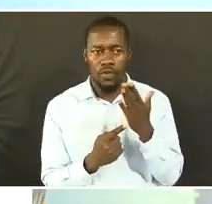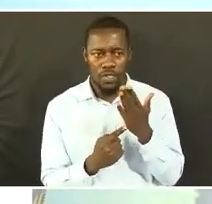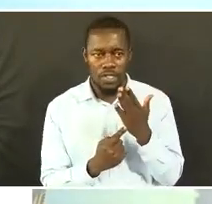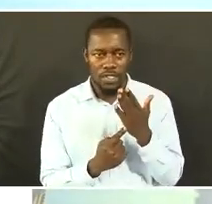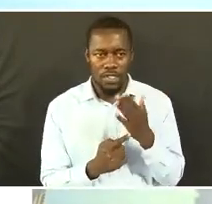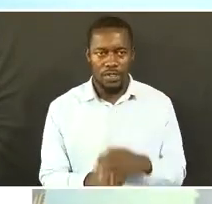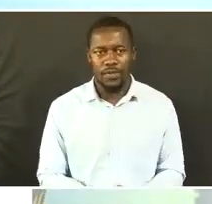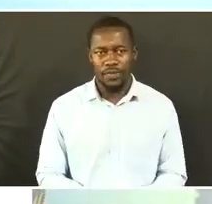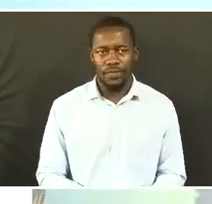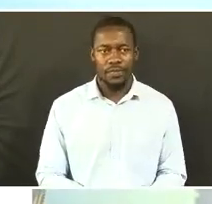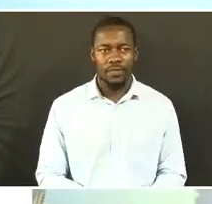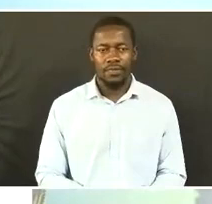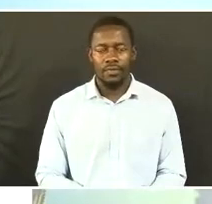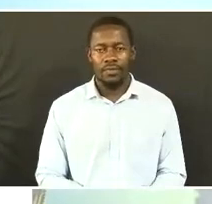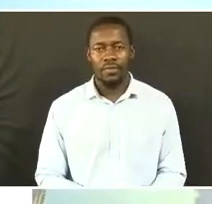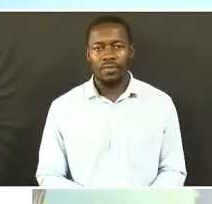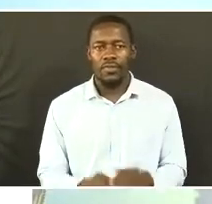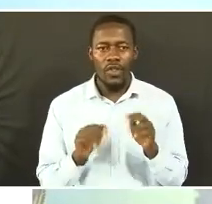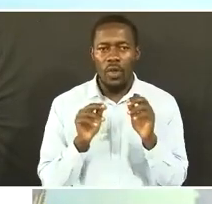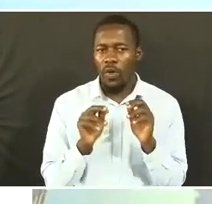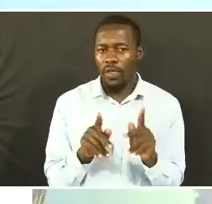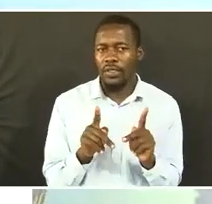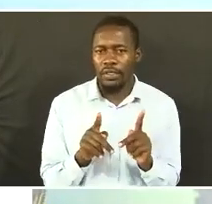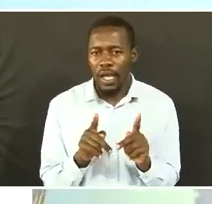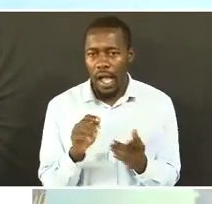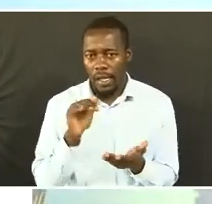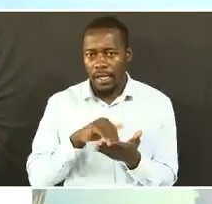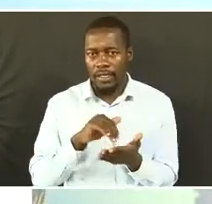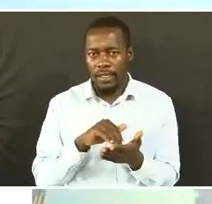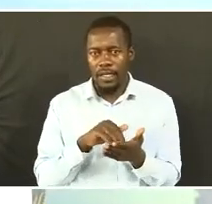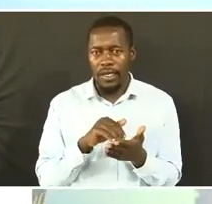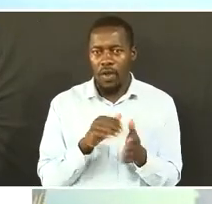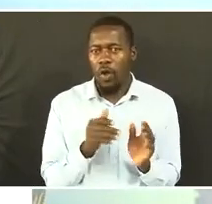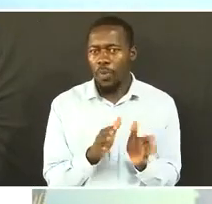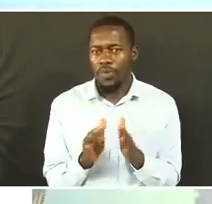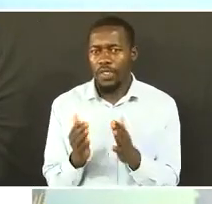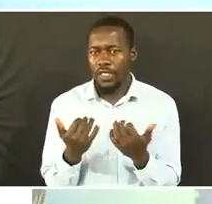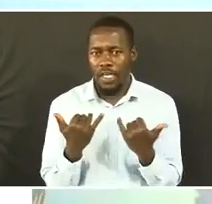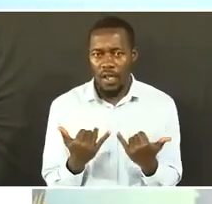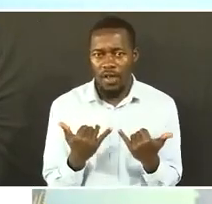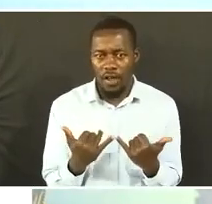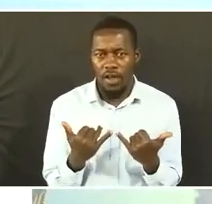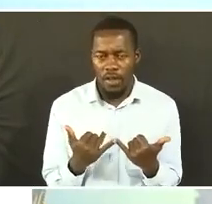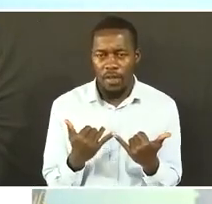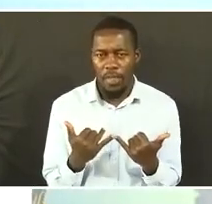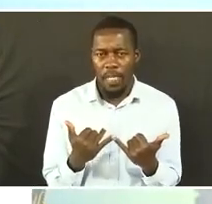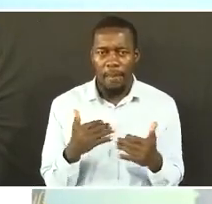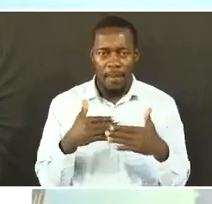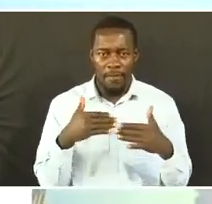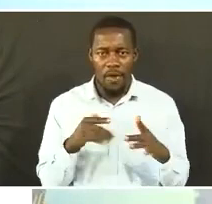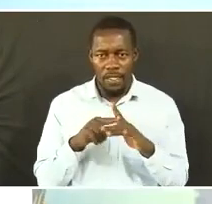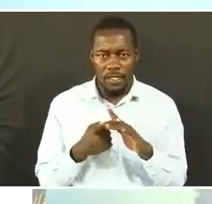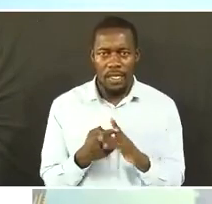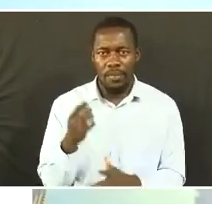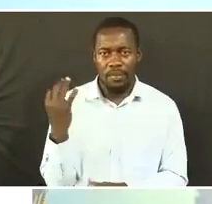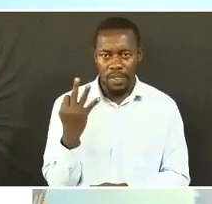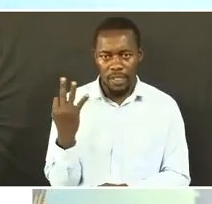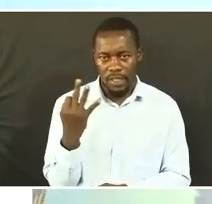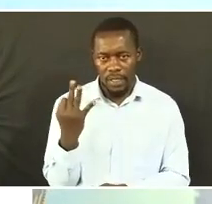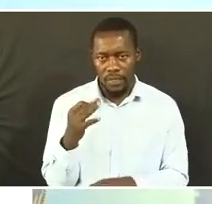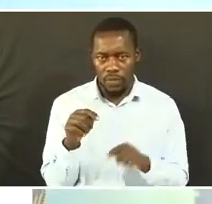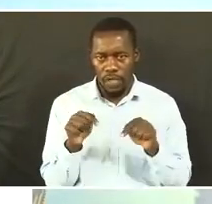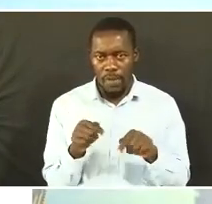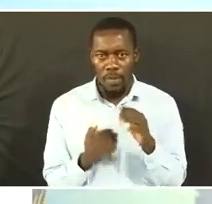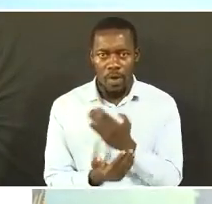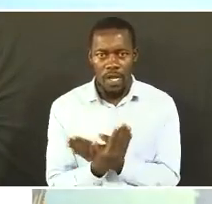children. We take a moment also, as I set the foundations of our message this morning, church,